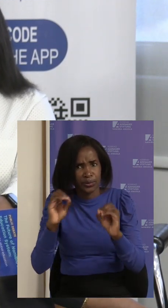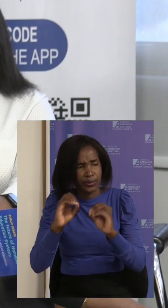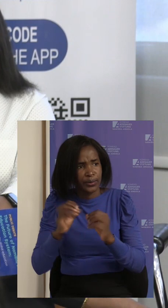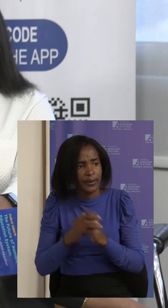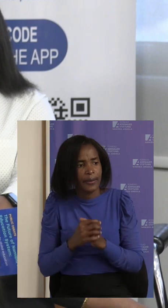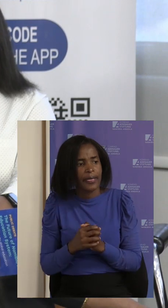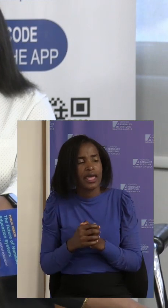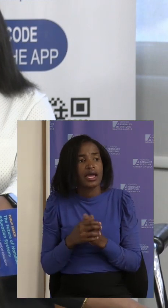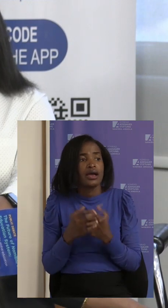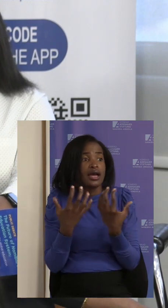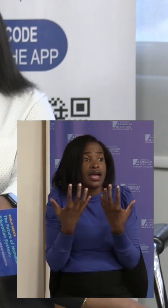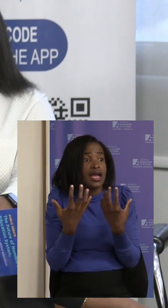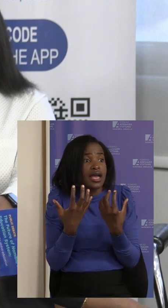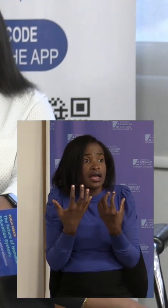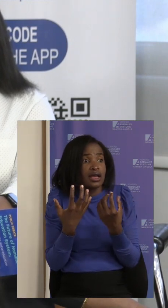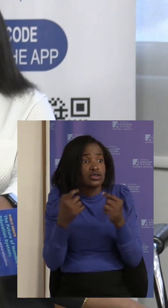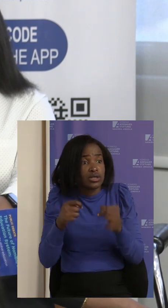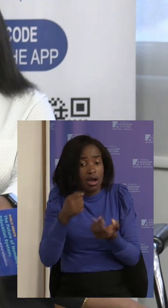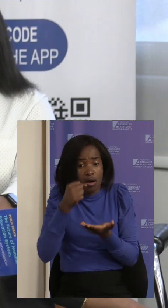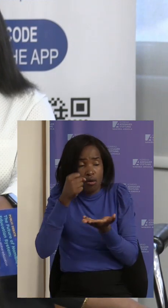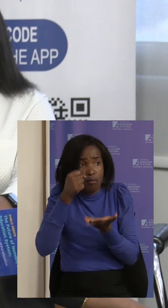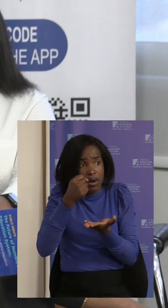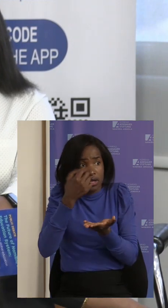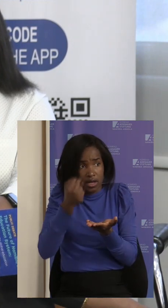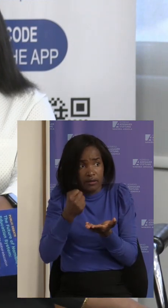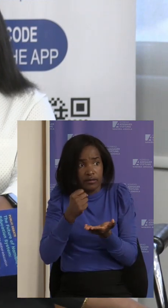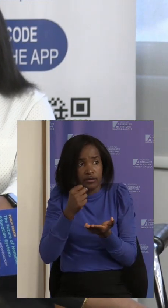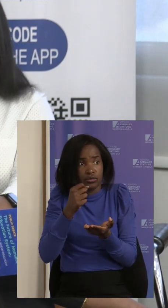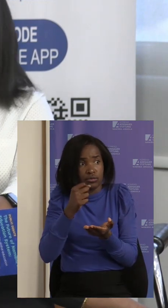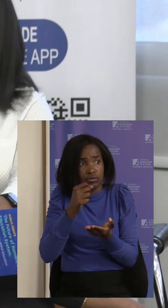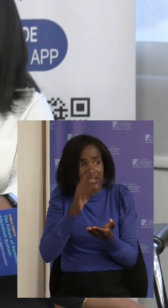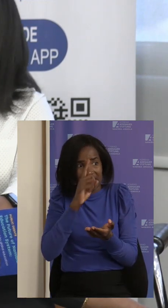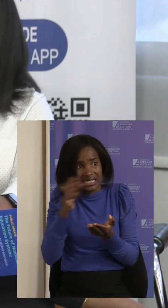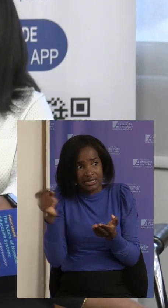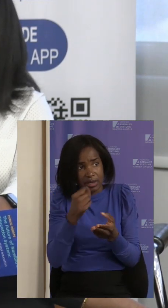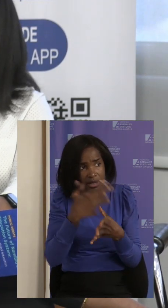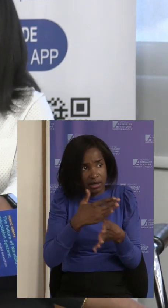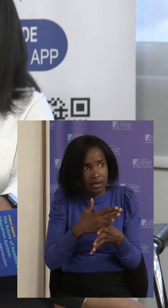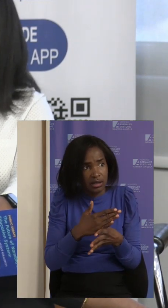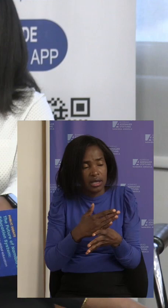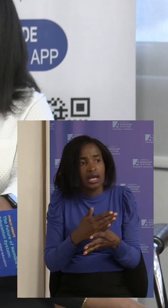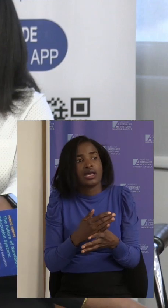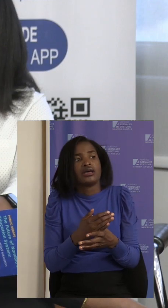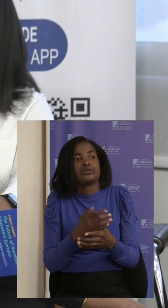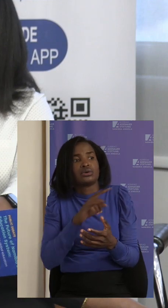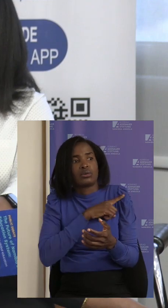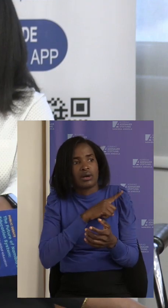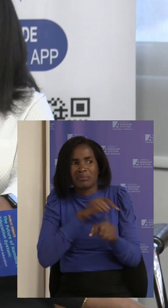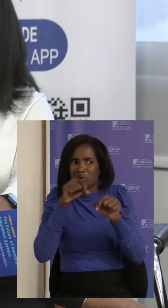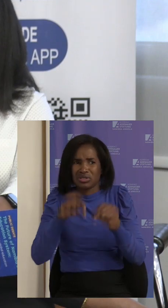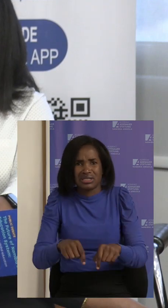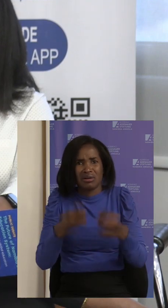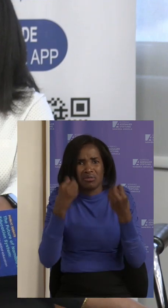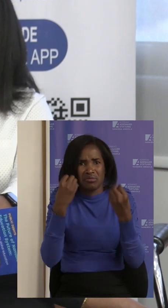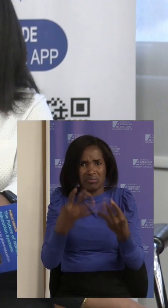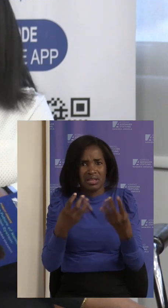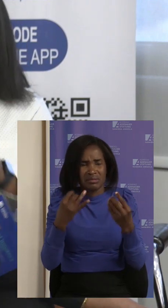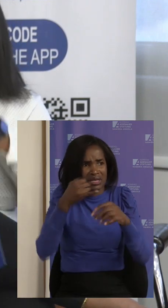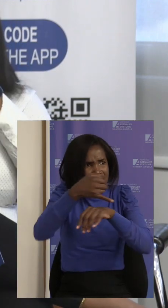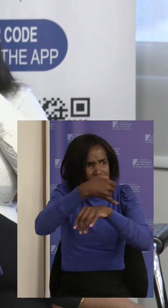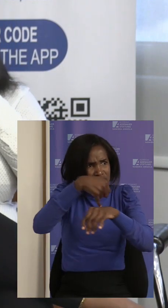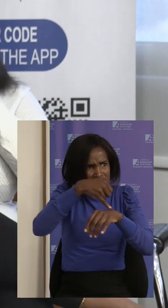are millions availed to recruit teachers and to alleviate the unemployment in the education